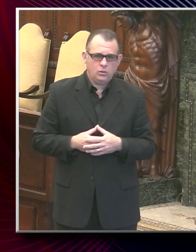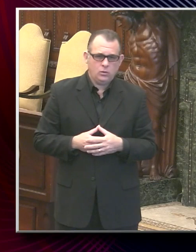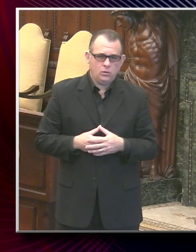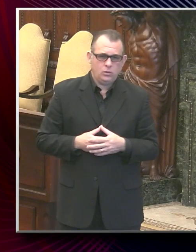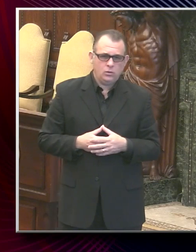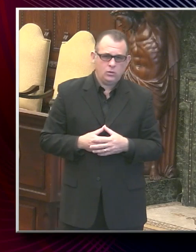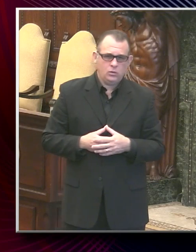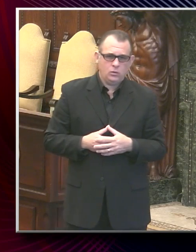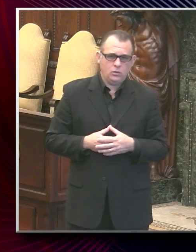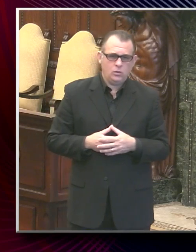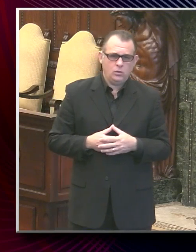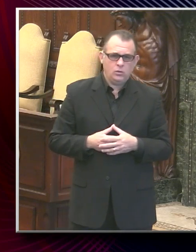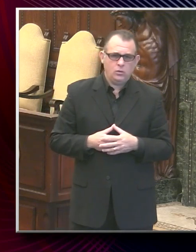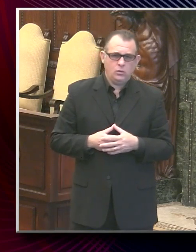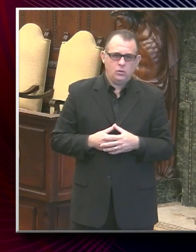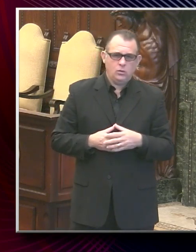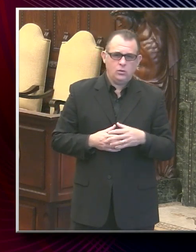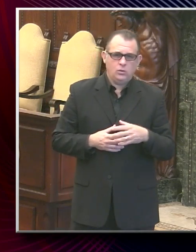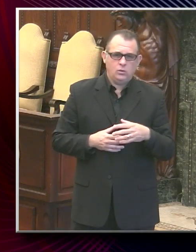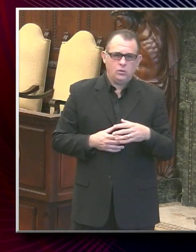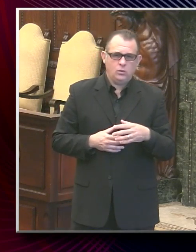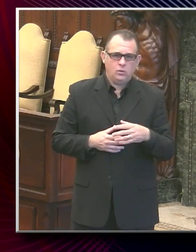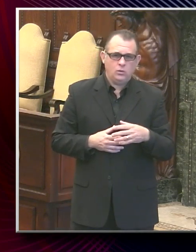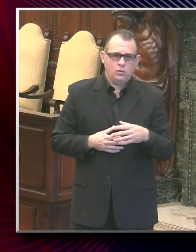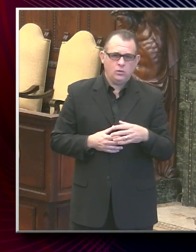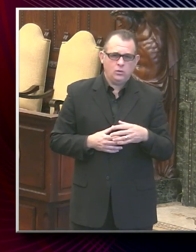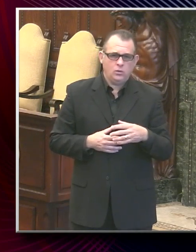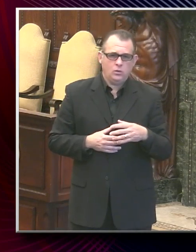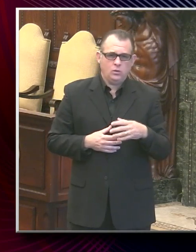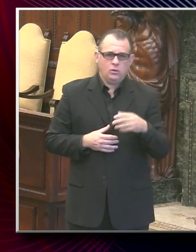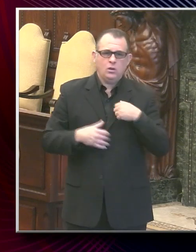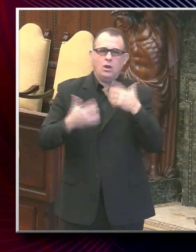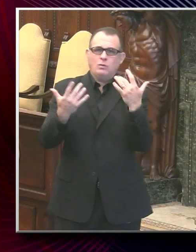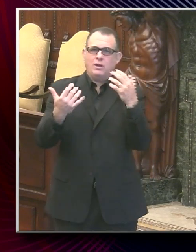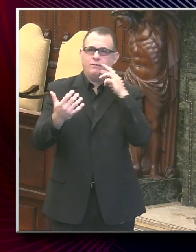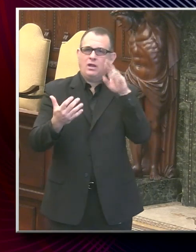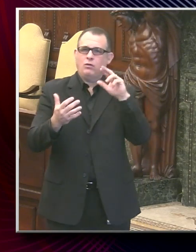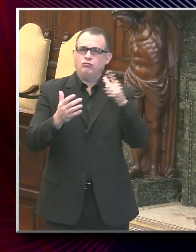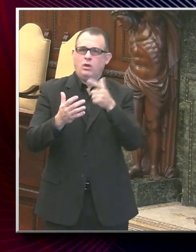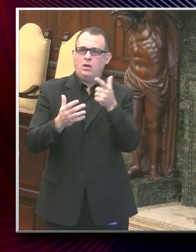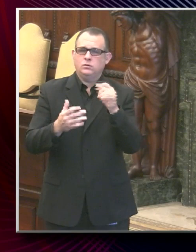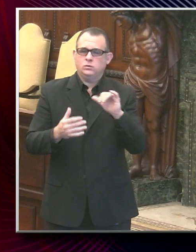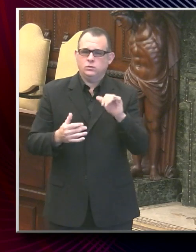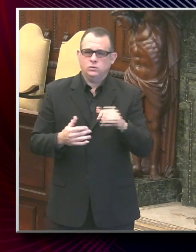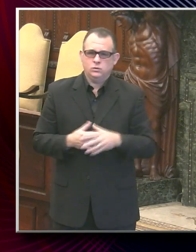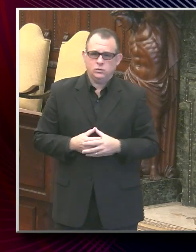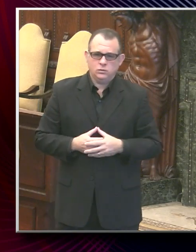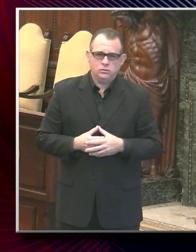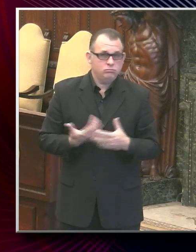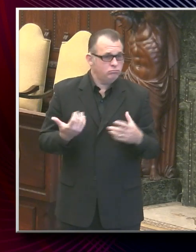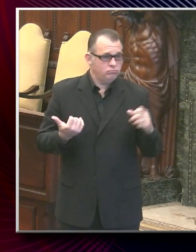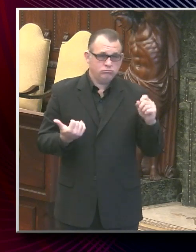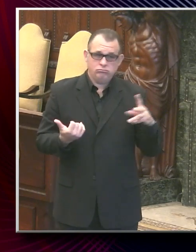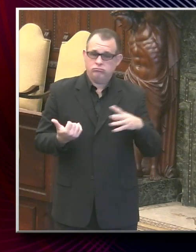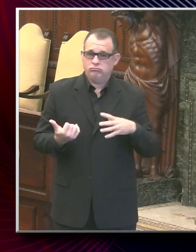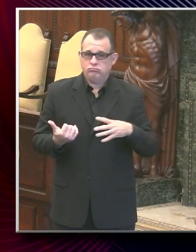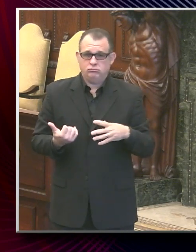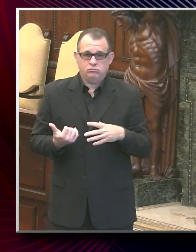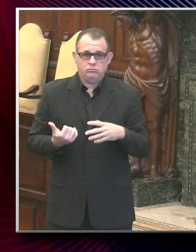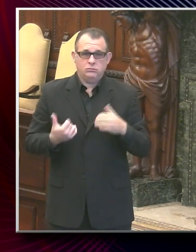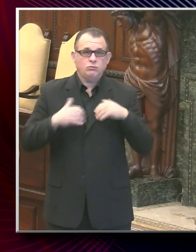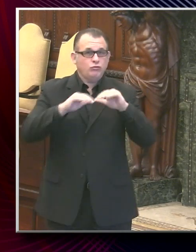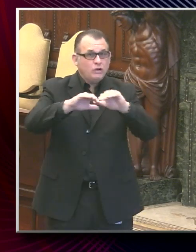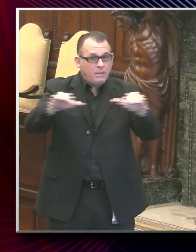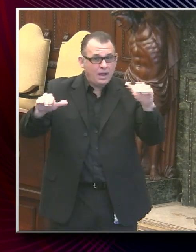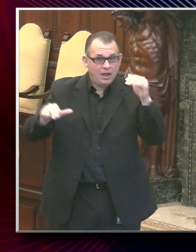Shaira? Hi, yes. So, no, I'll be holding for the second round as well. Yo voy a esperar la segunda ronda. Okay. Just a reminder, if you do have your